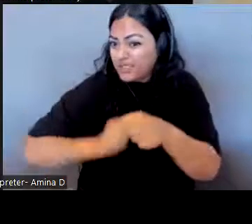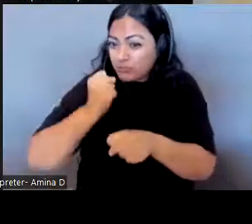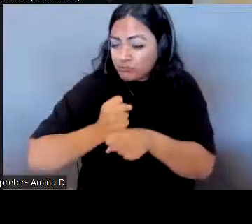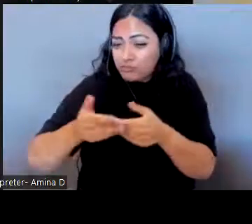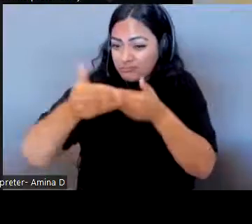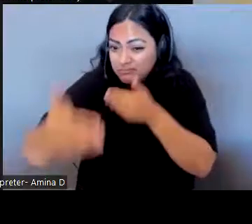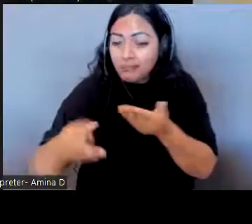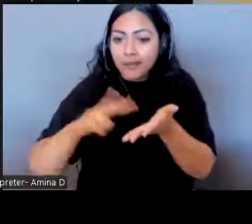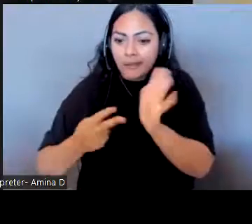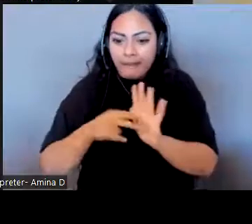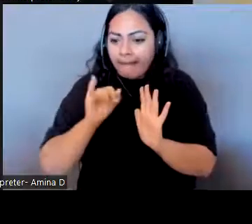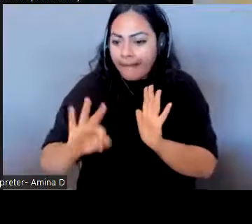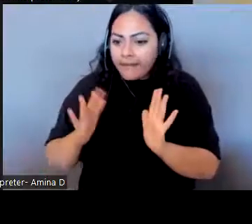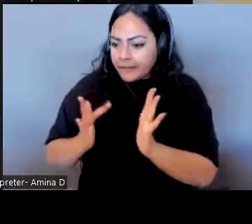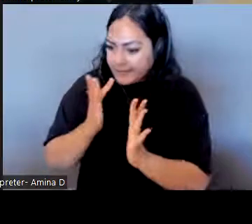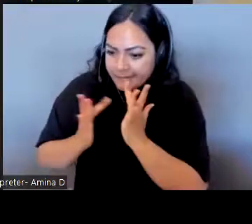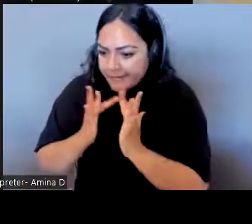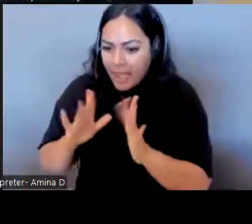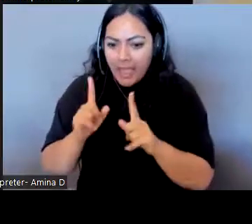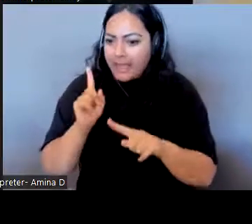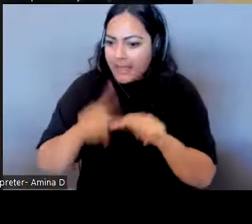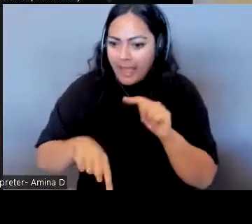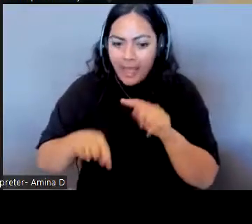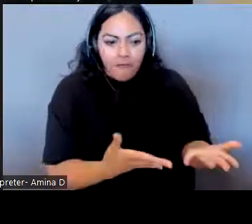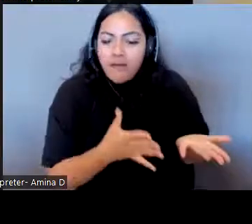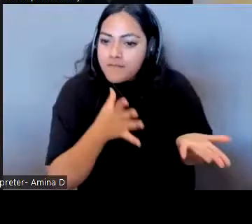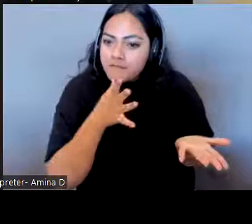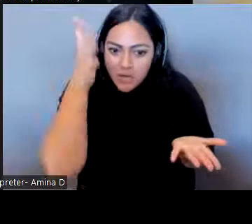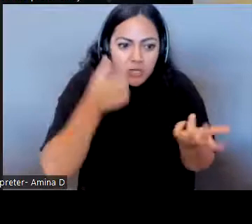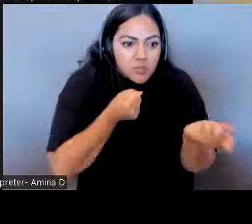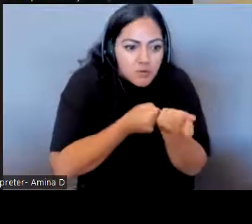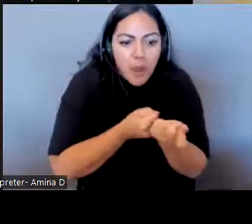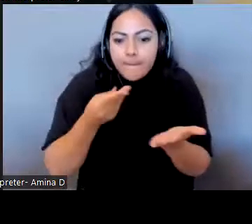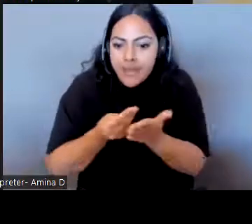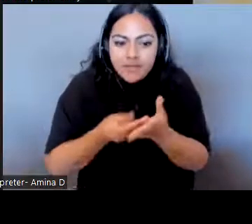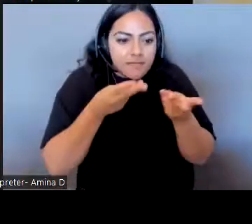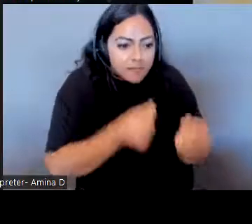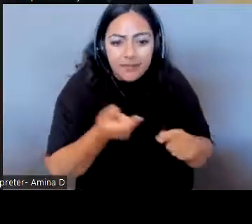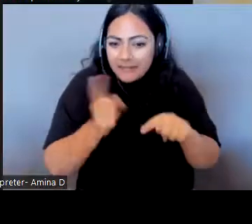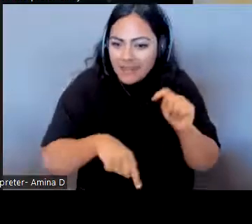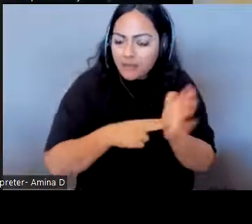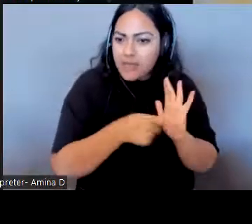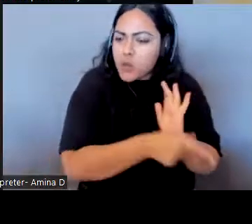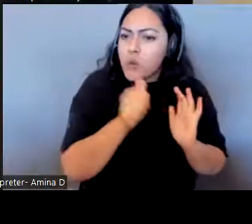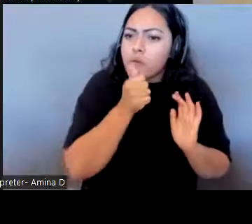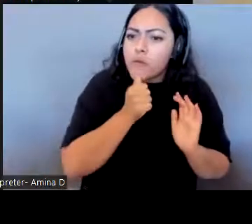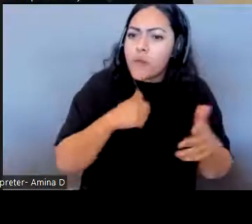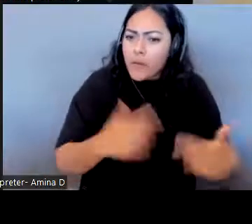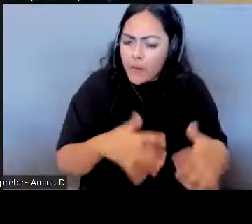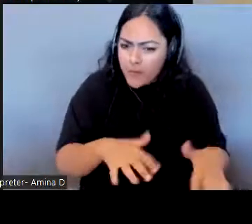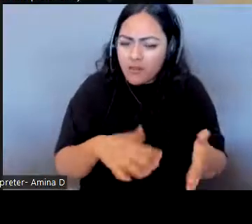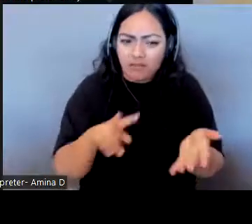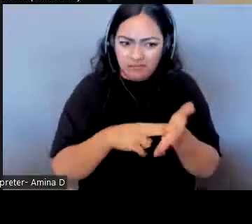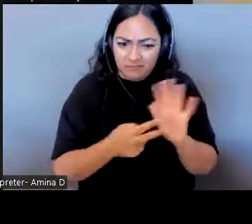the parents are in a financially unstable position. Also, they are unable to claim a pension for 10 years after they move to Canada, which